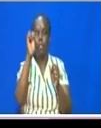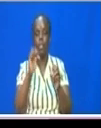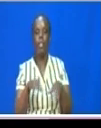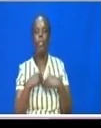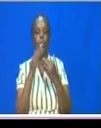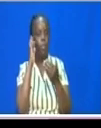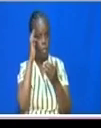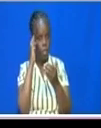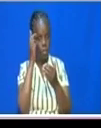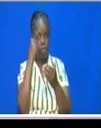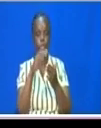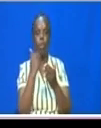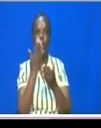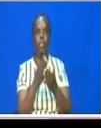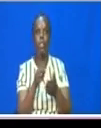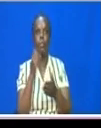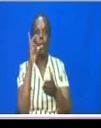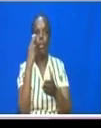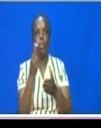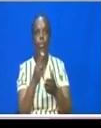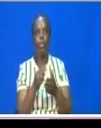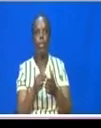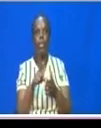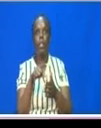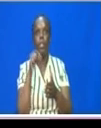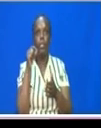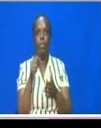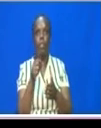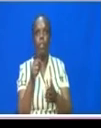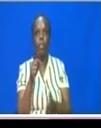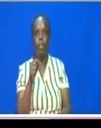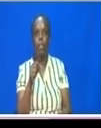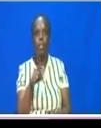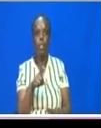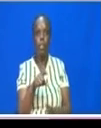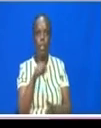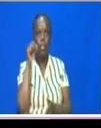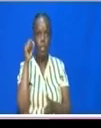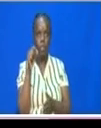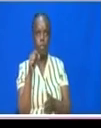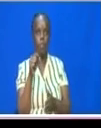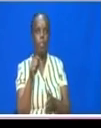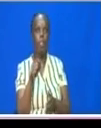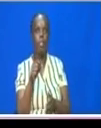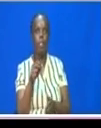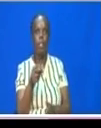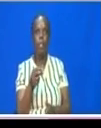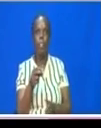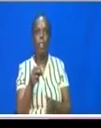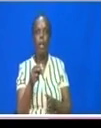answer. You're also supposed to identify two earth cells. You're also supposed to identify two earth